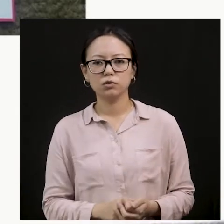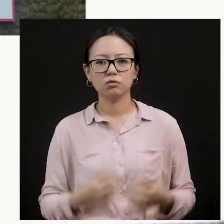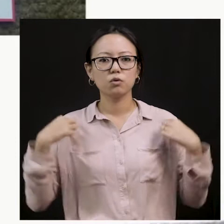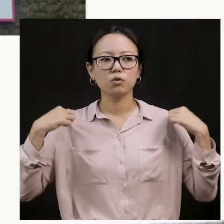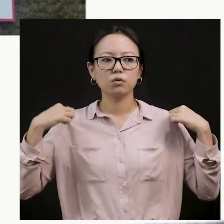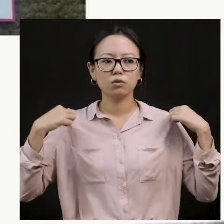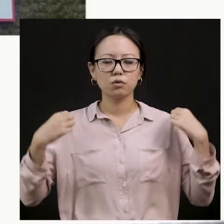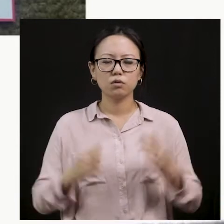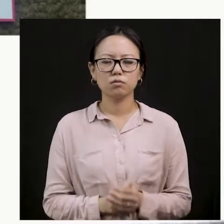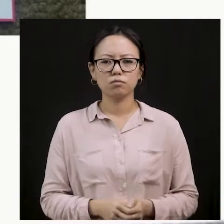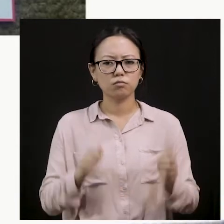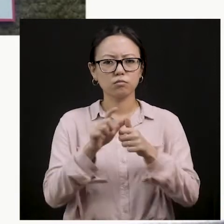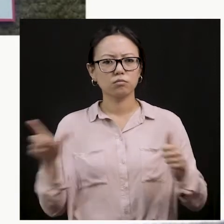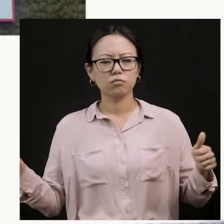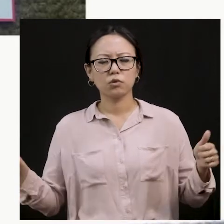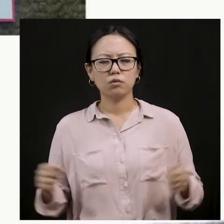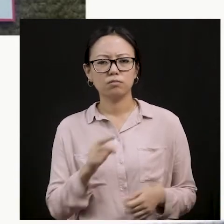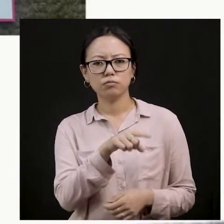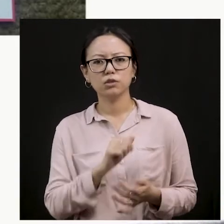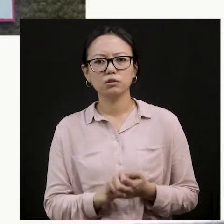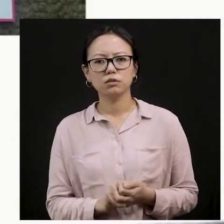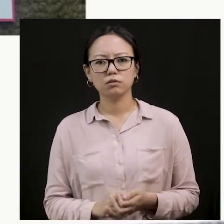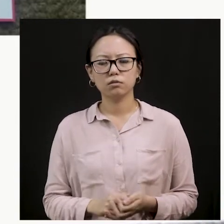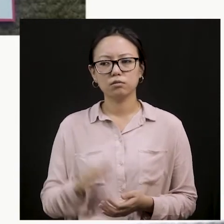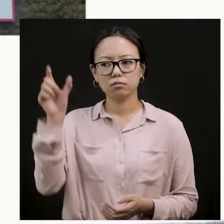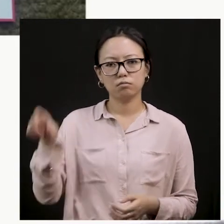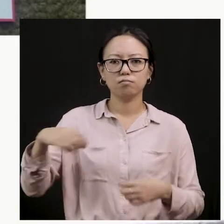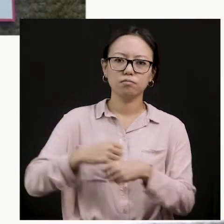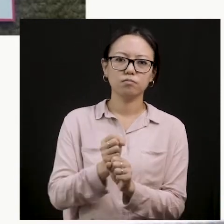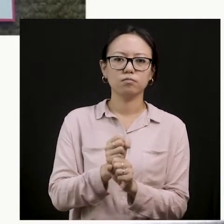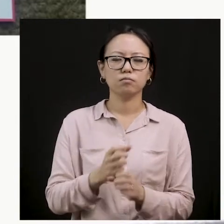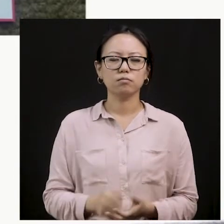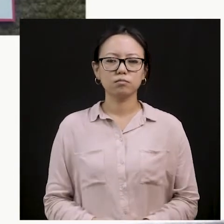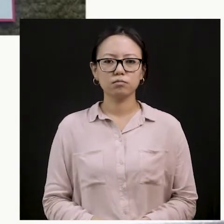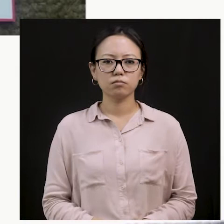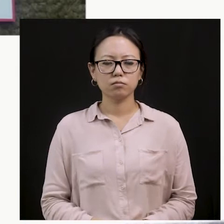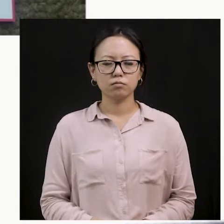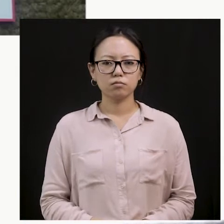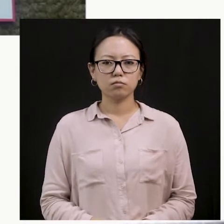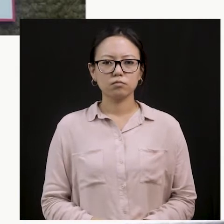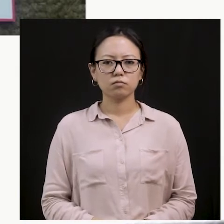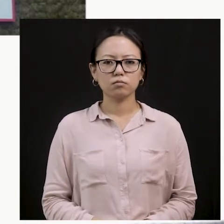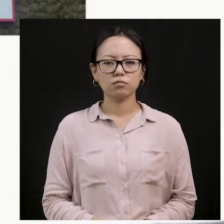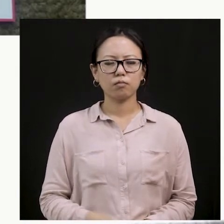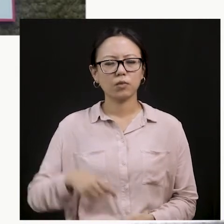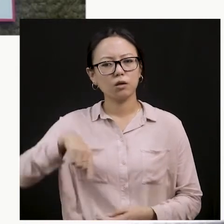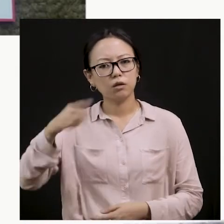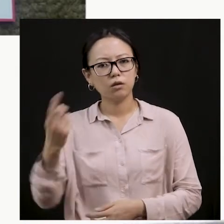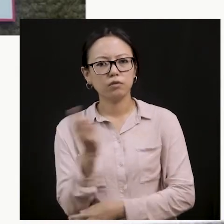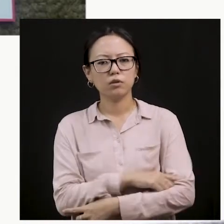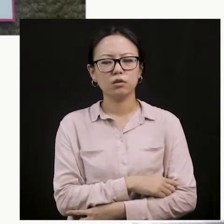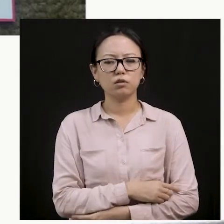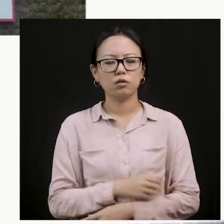clothes. All these are man-made things. Now students, every day when you